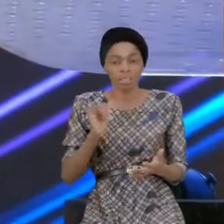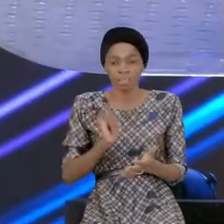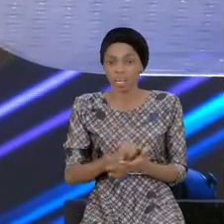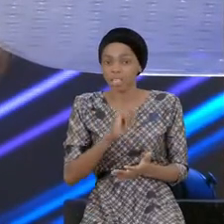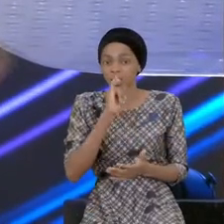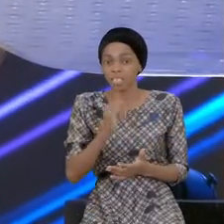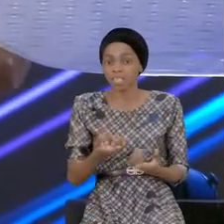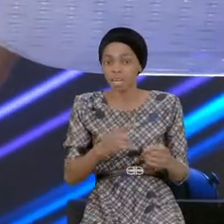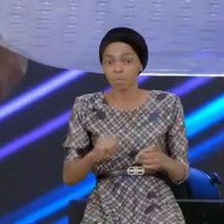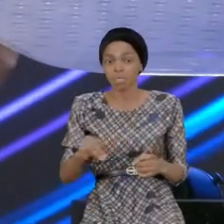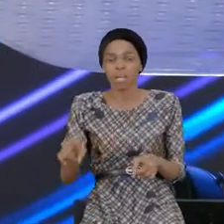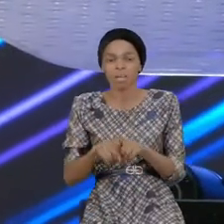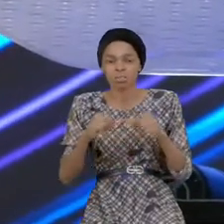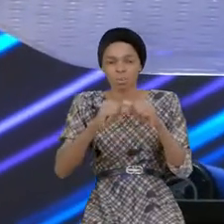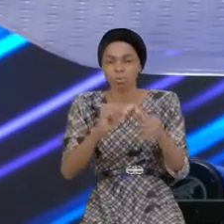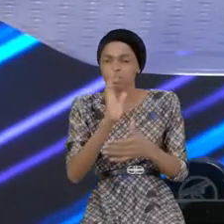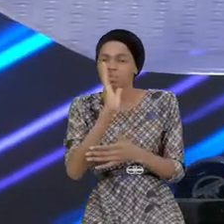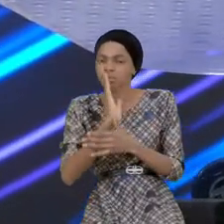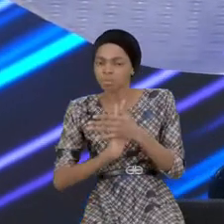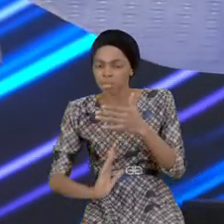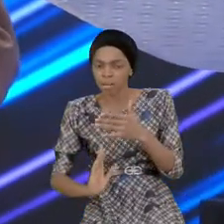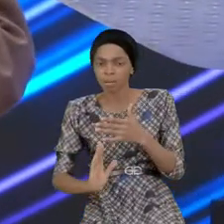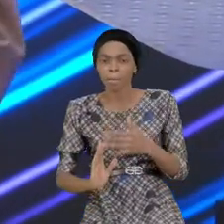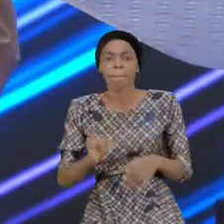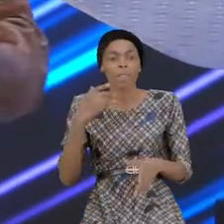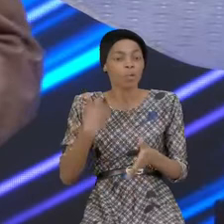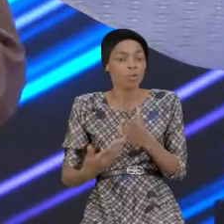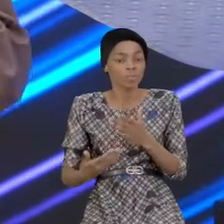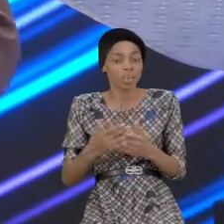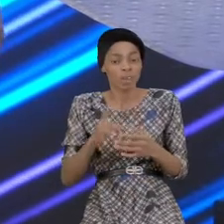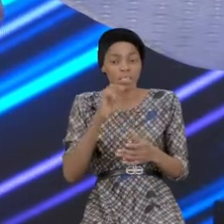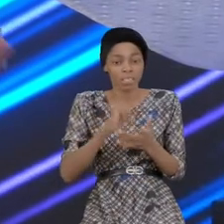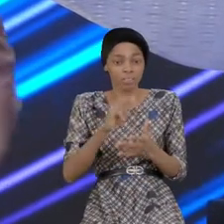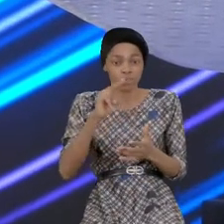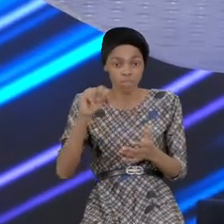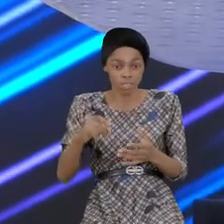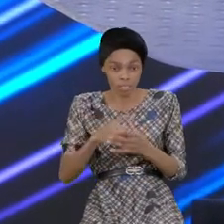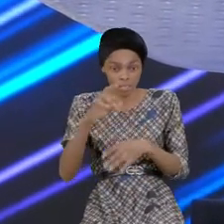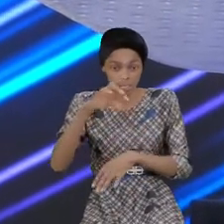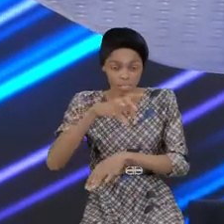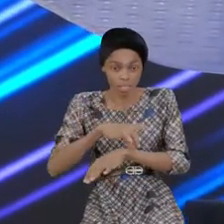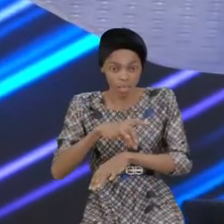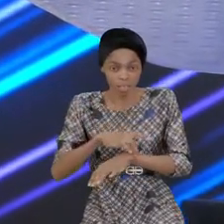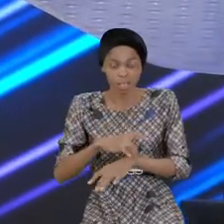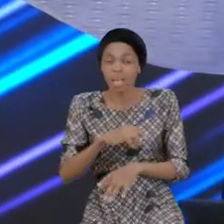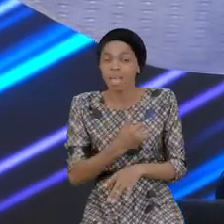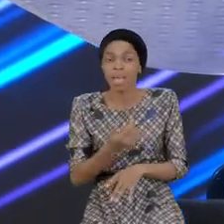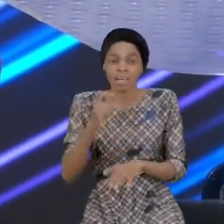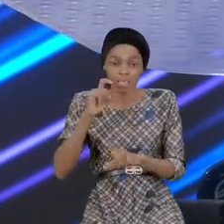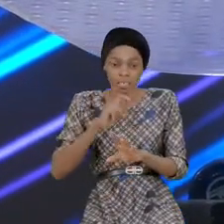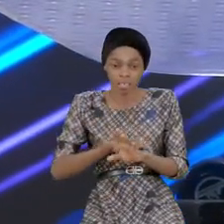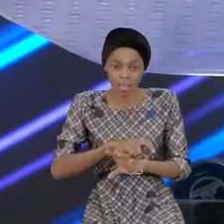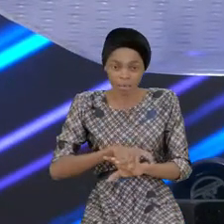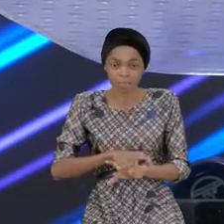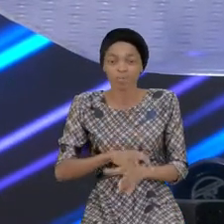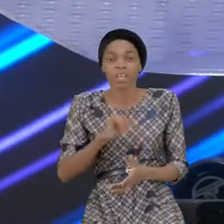earth. Whatever we need of the earth's property, and whatever we need at any time, we're going to